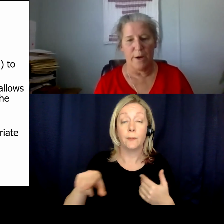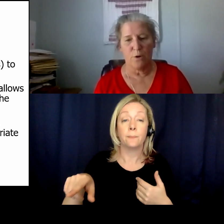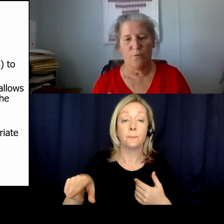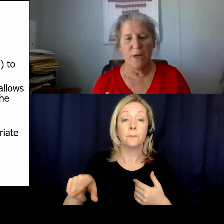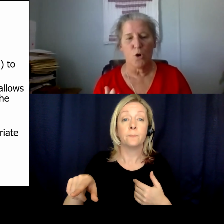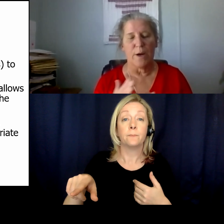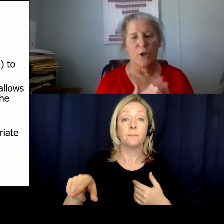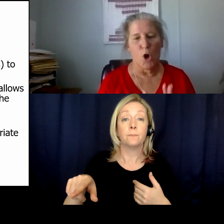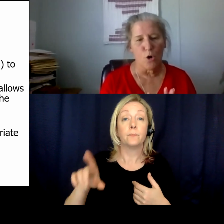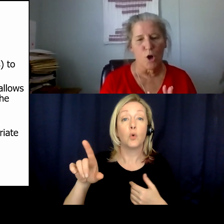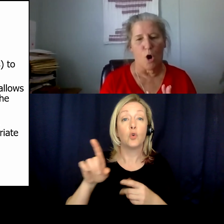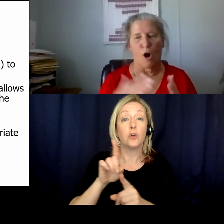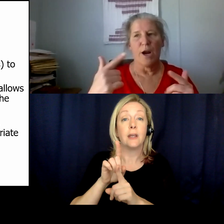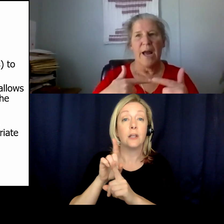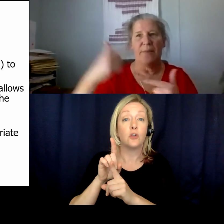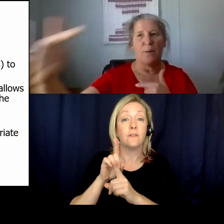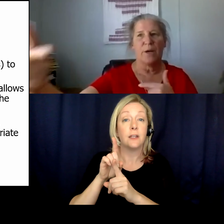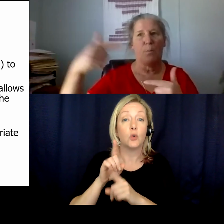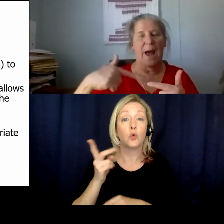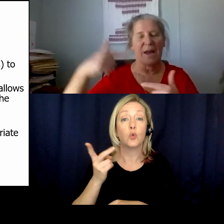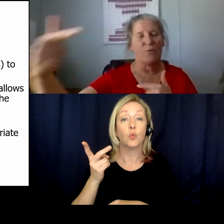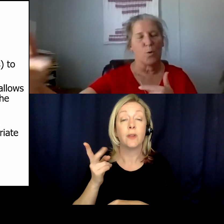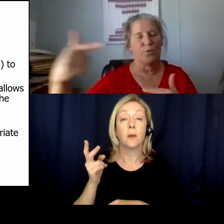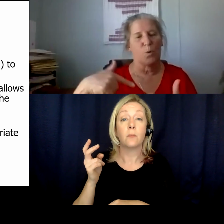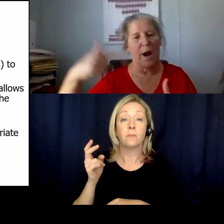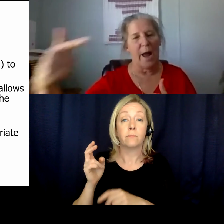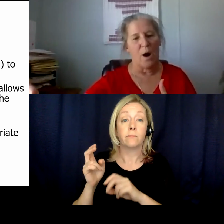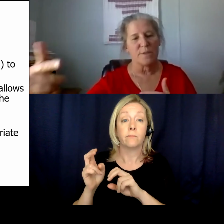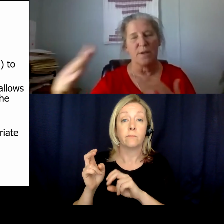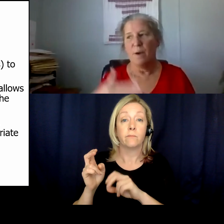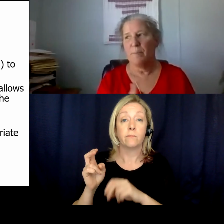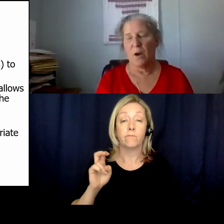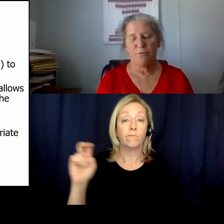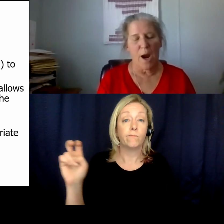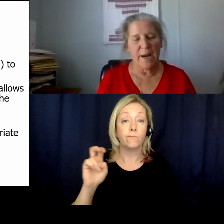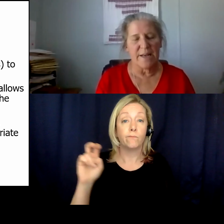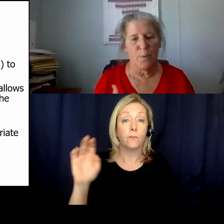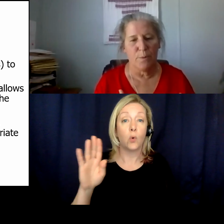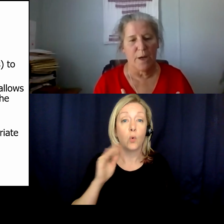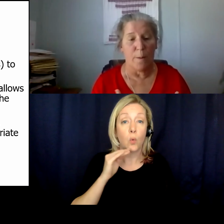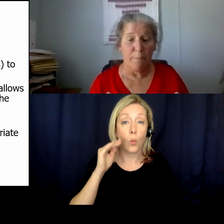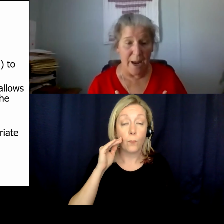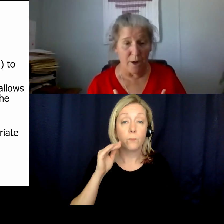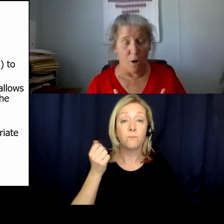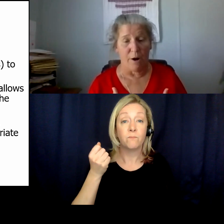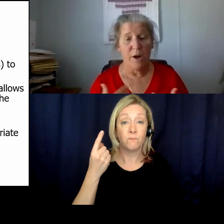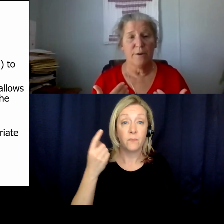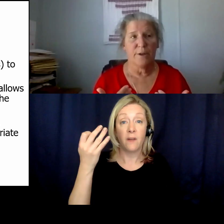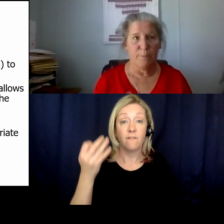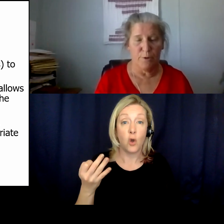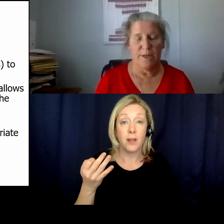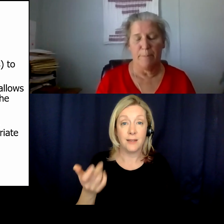with her intervener in her car, and they would go back and forth to her house. But on Fridays, we would go in my